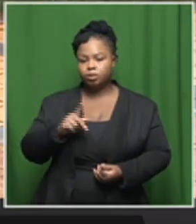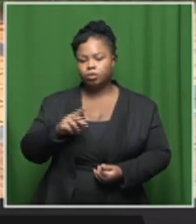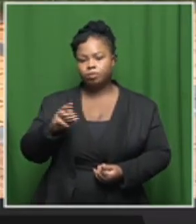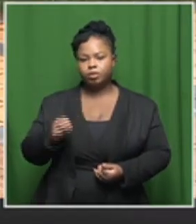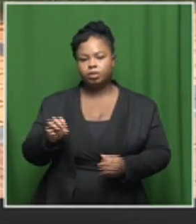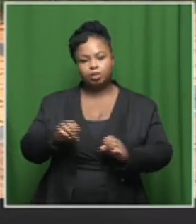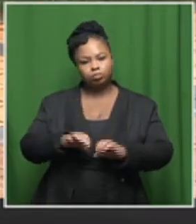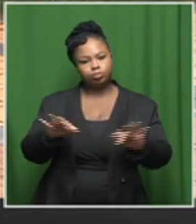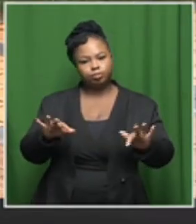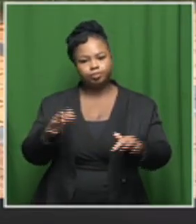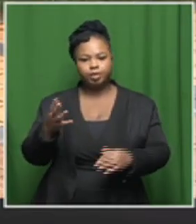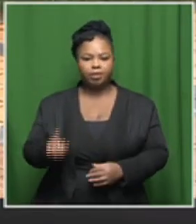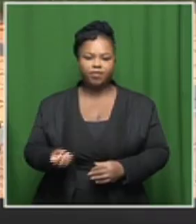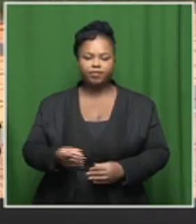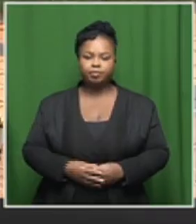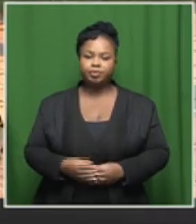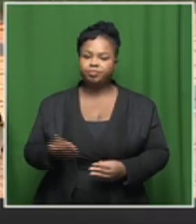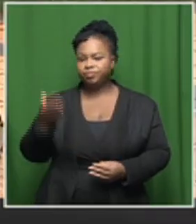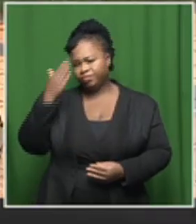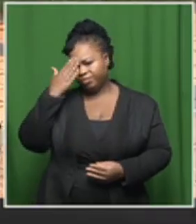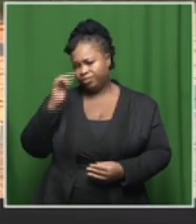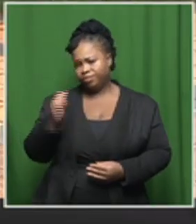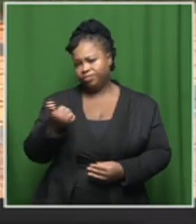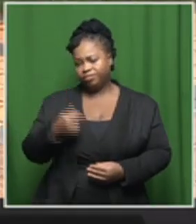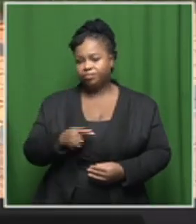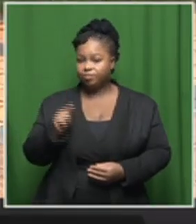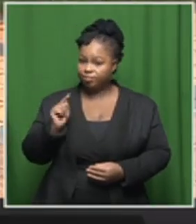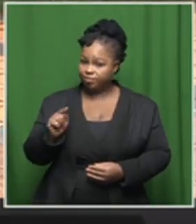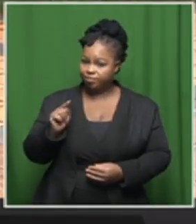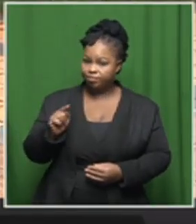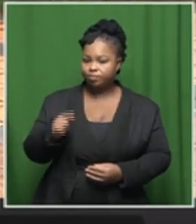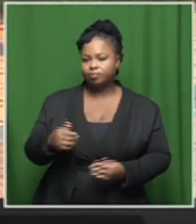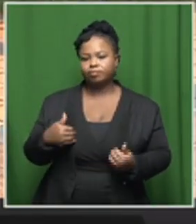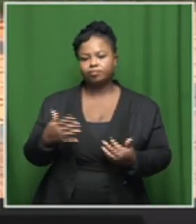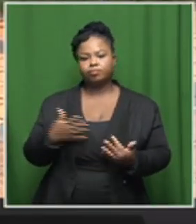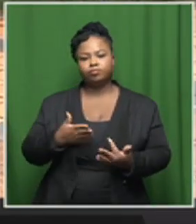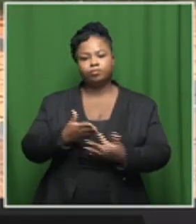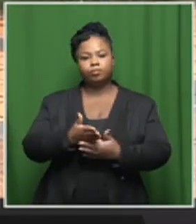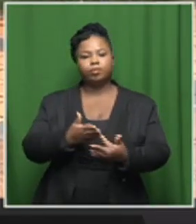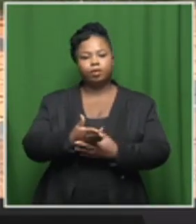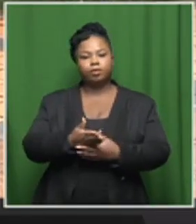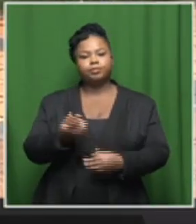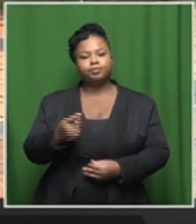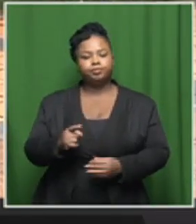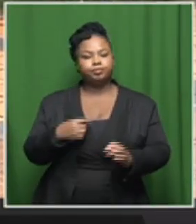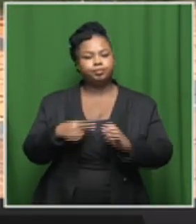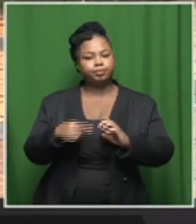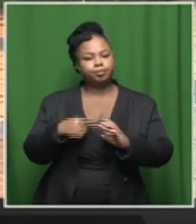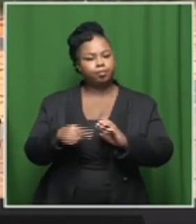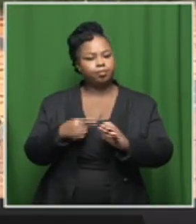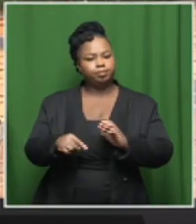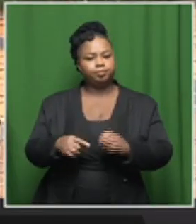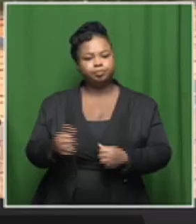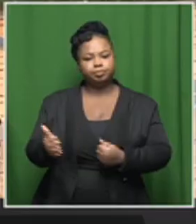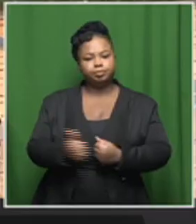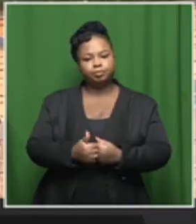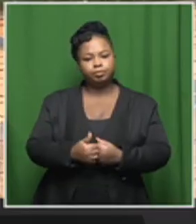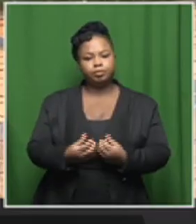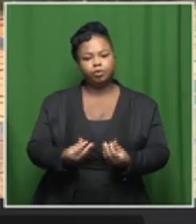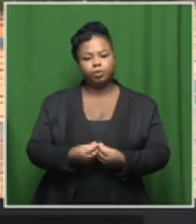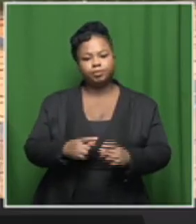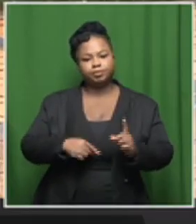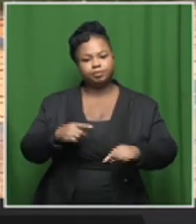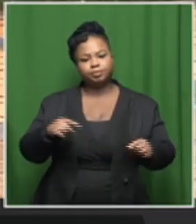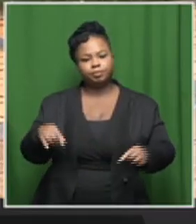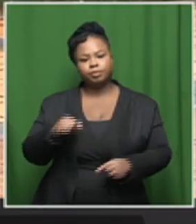fiber across the country, and as we all know, that's the foundation for access to the internet. They partner with